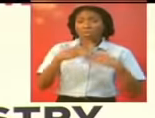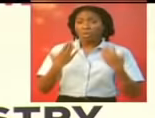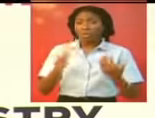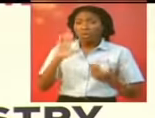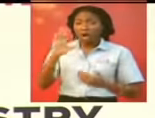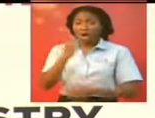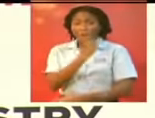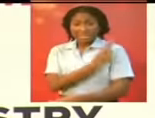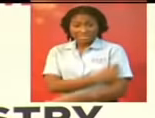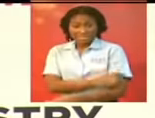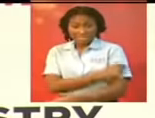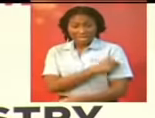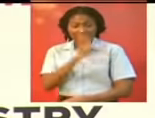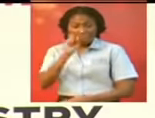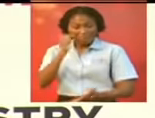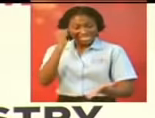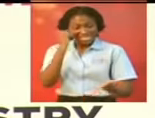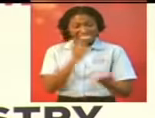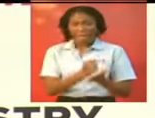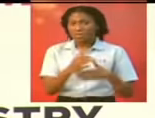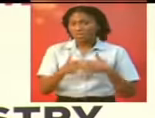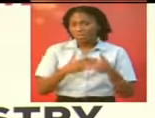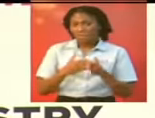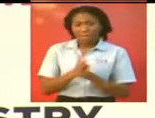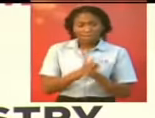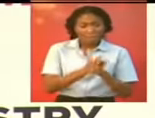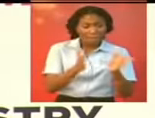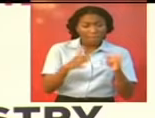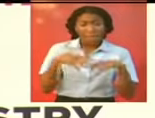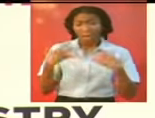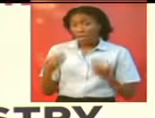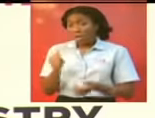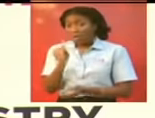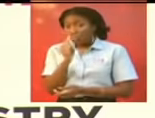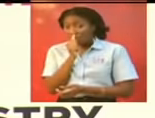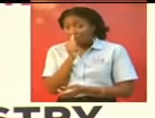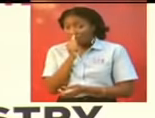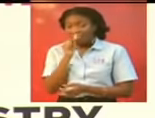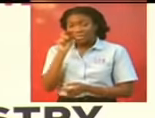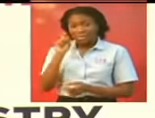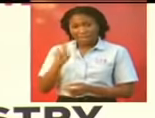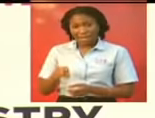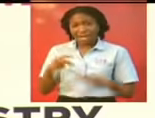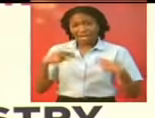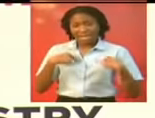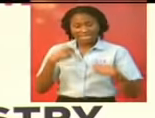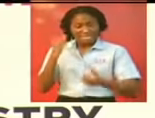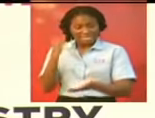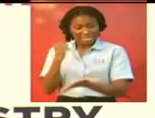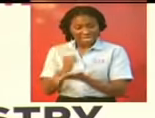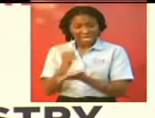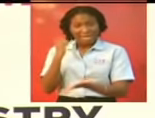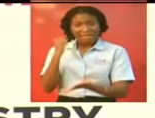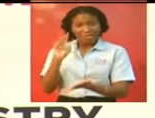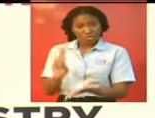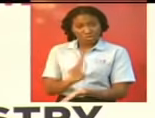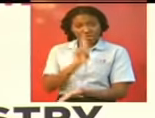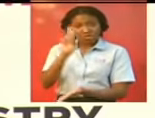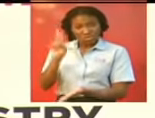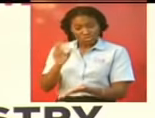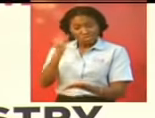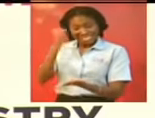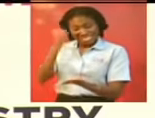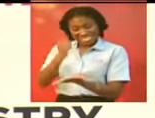for example, and even in the private sector drives that we would have been doing. For example, with TTMA, they would have been using their stamps